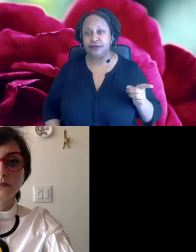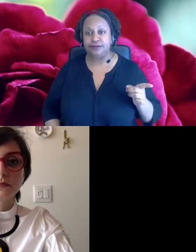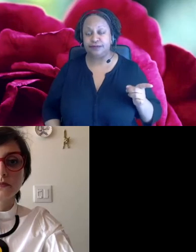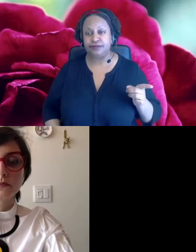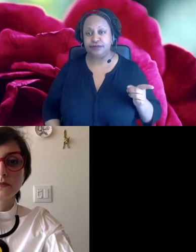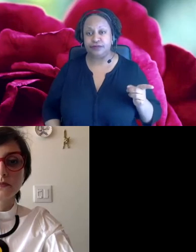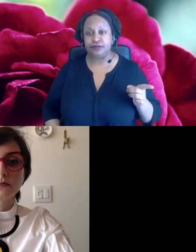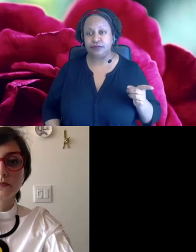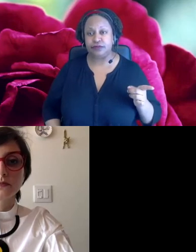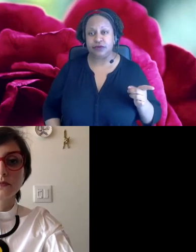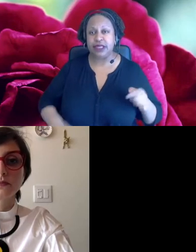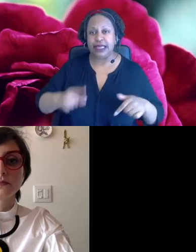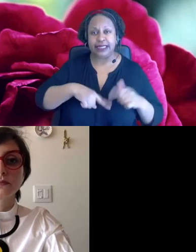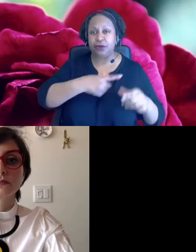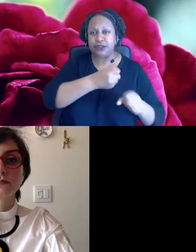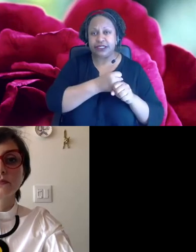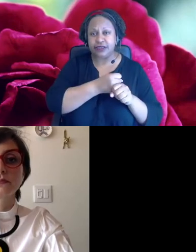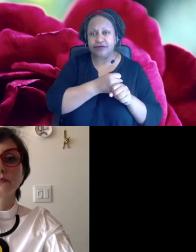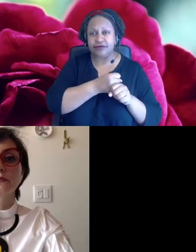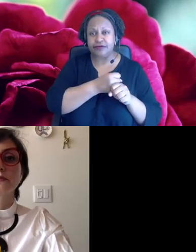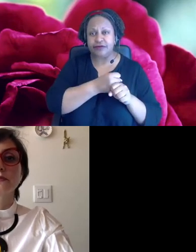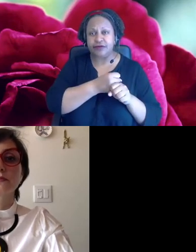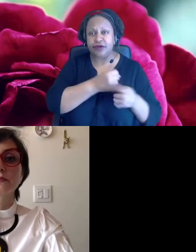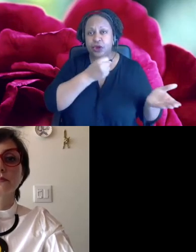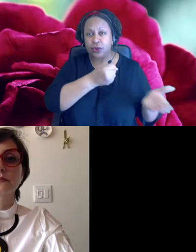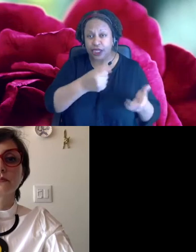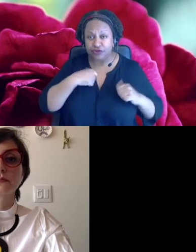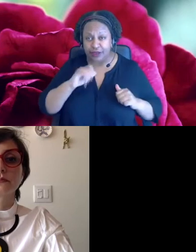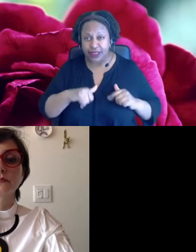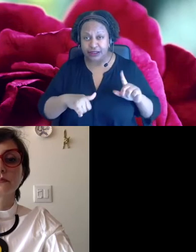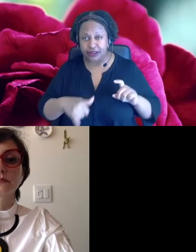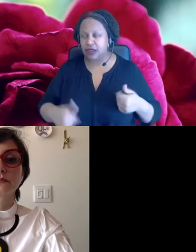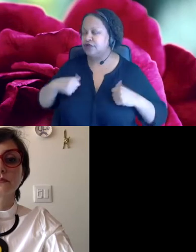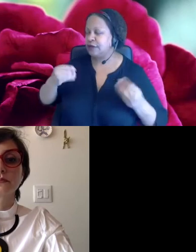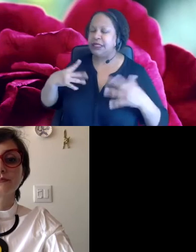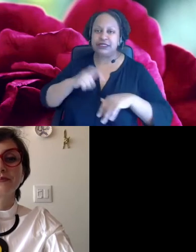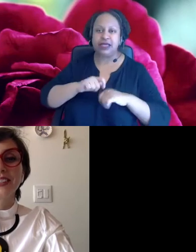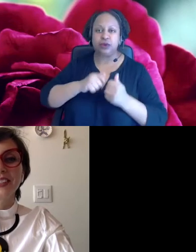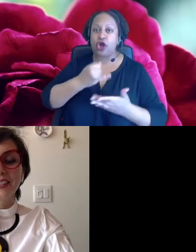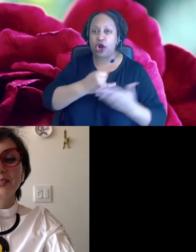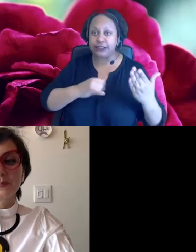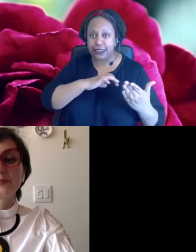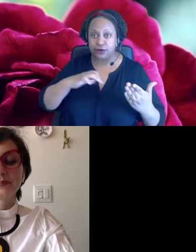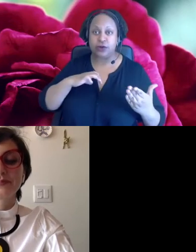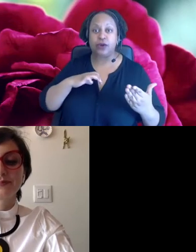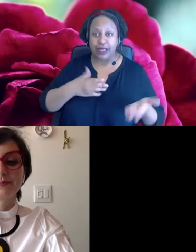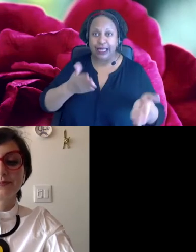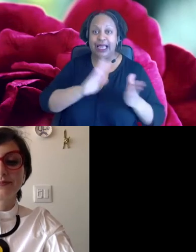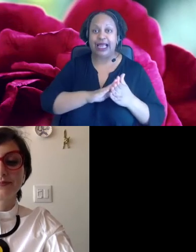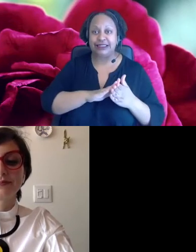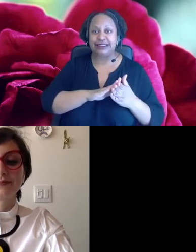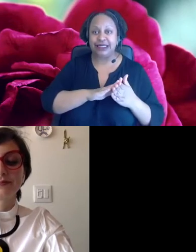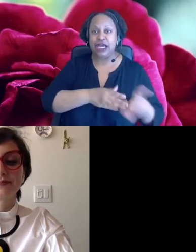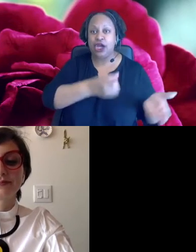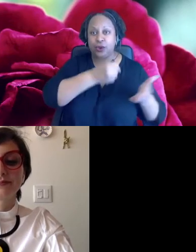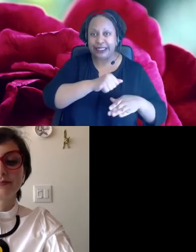to be the recipient. Have you tried that? I've tried that numerous times with the Arts Councils to have them issue the grant payment to